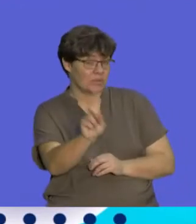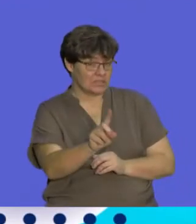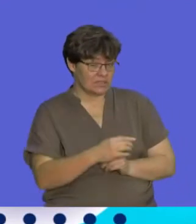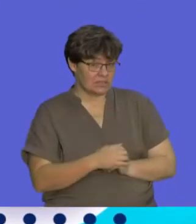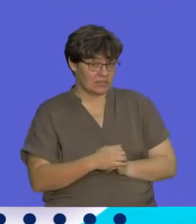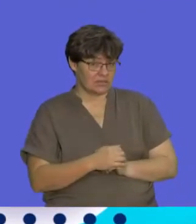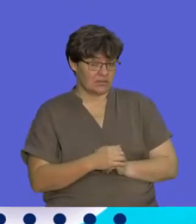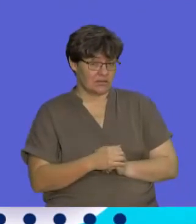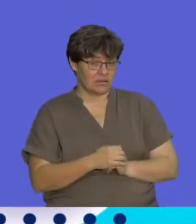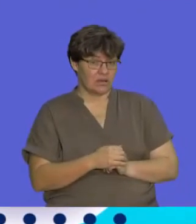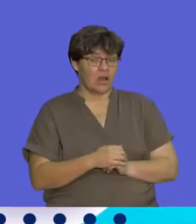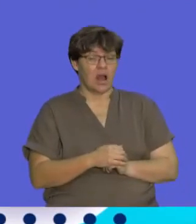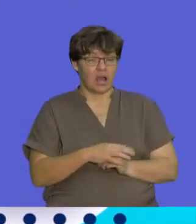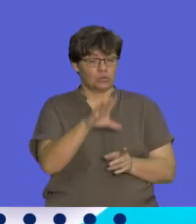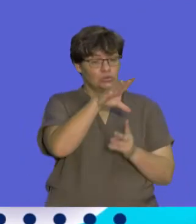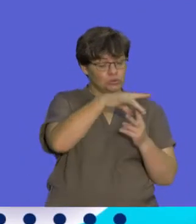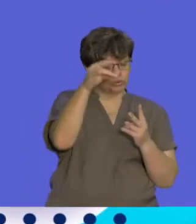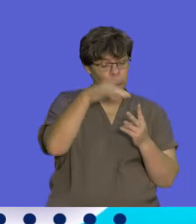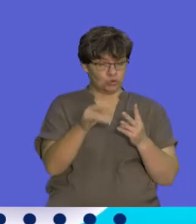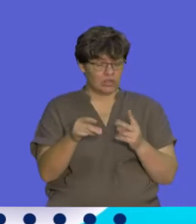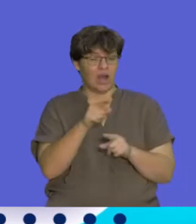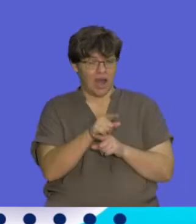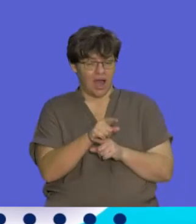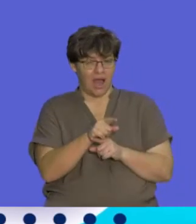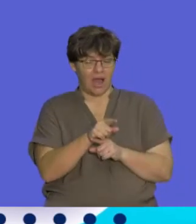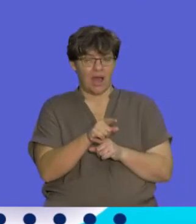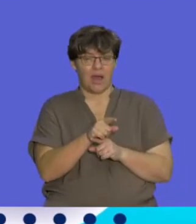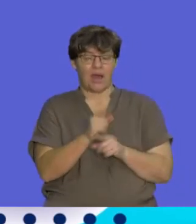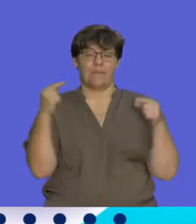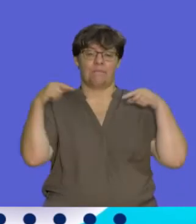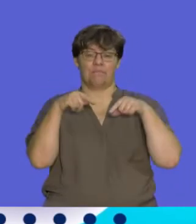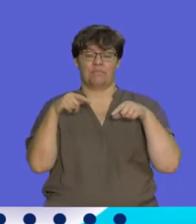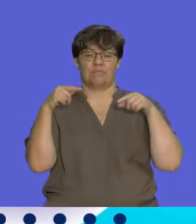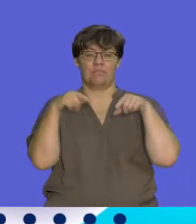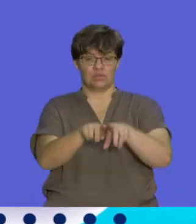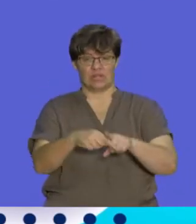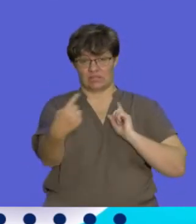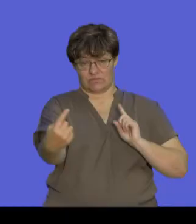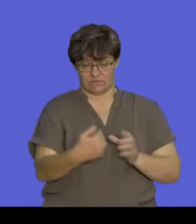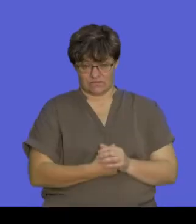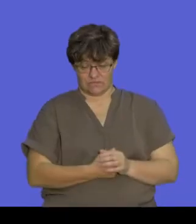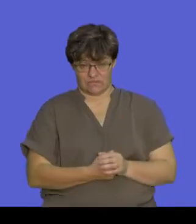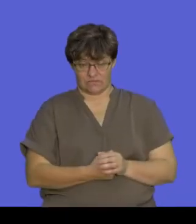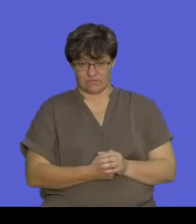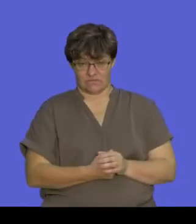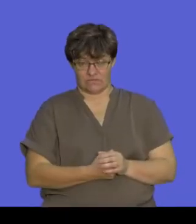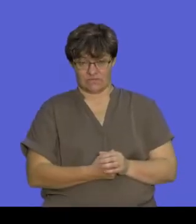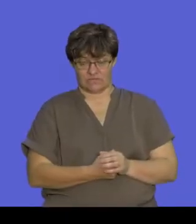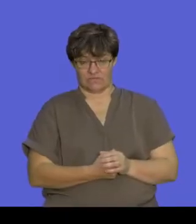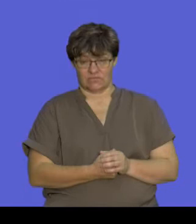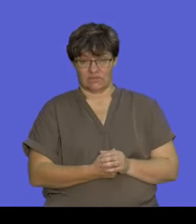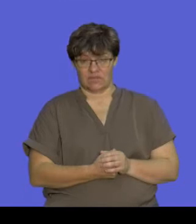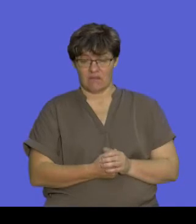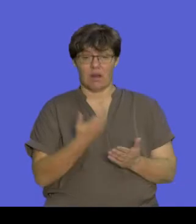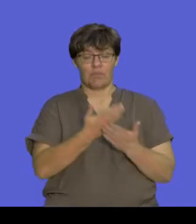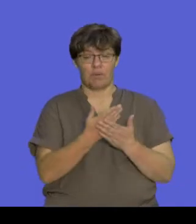two choices are mutually exclusive. And so when we look at them and we put the probability over here,